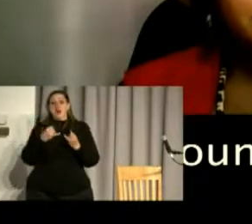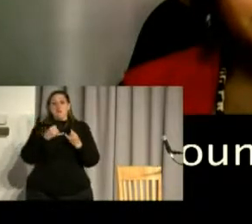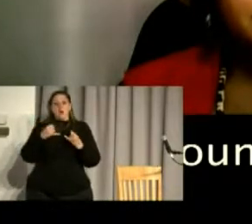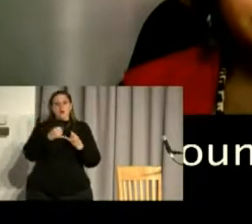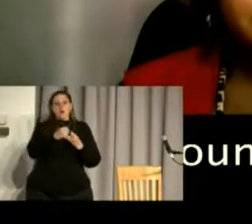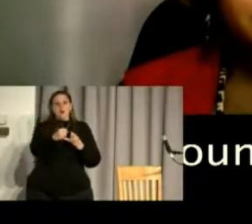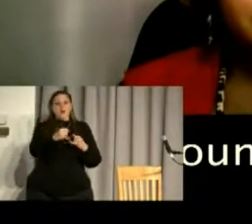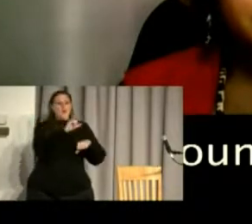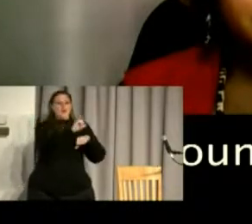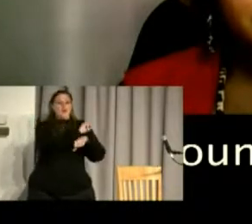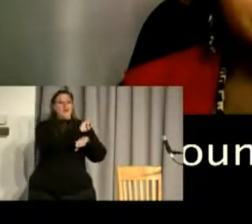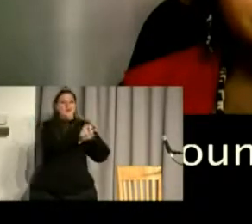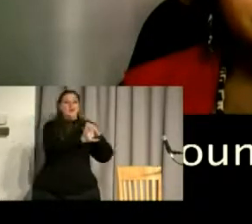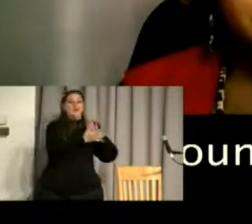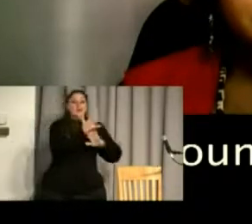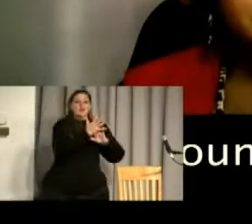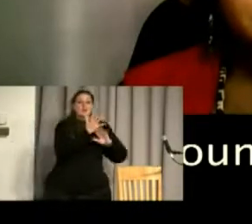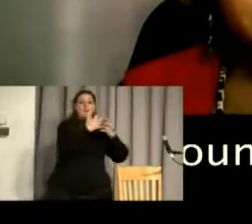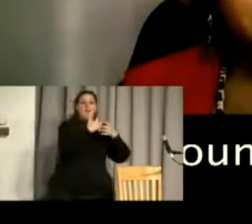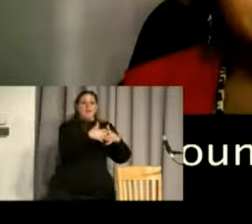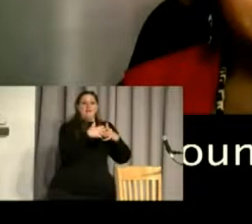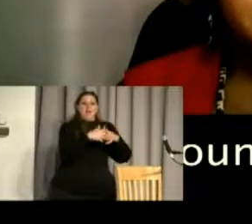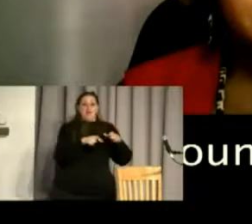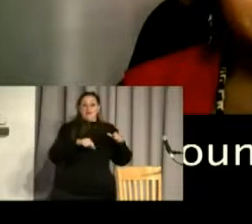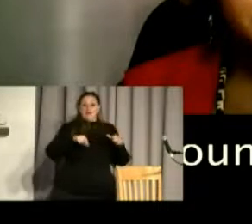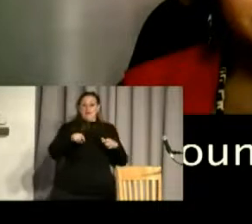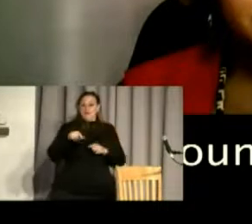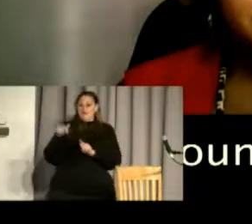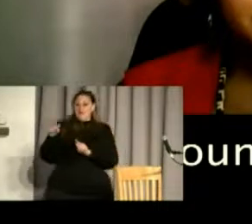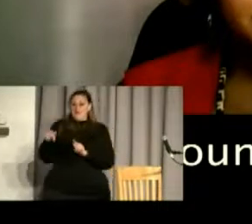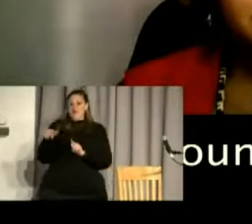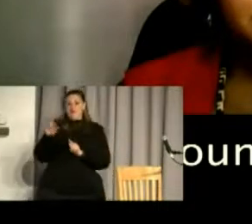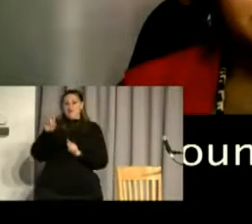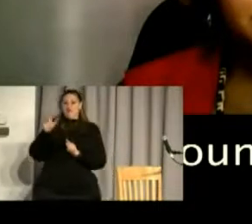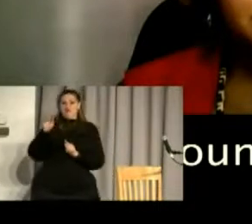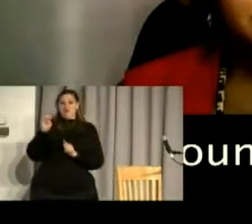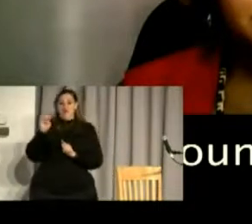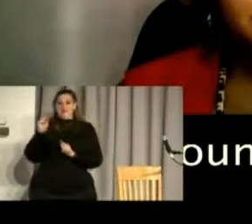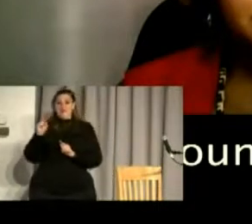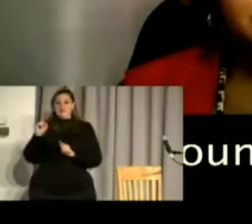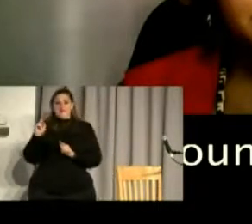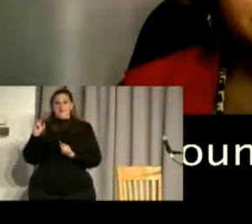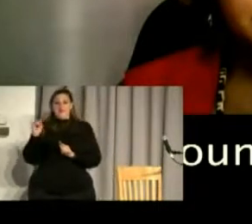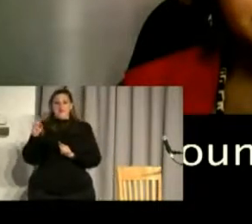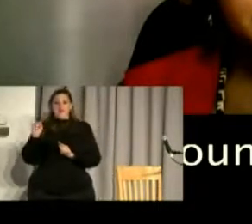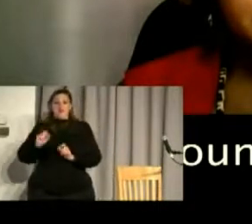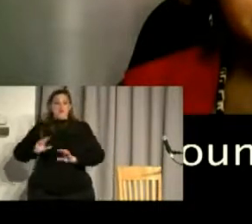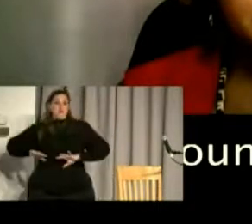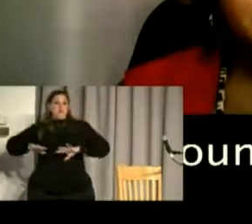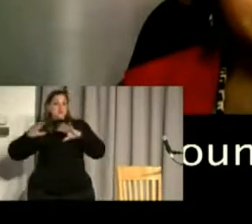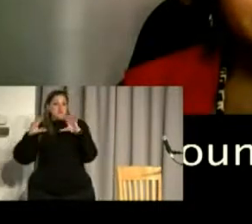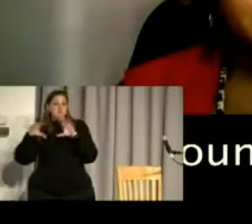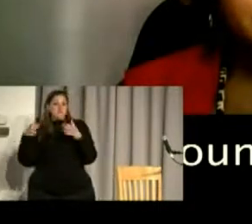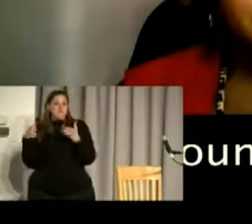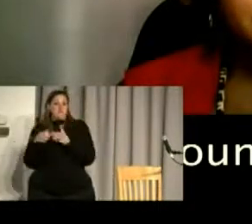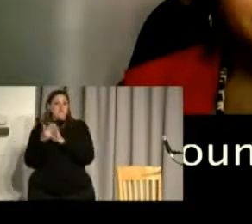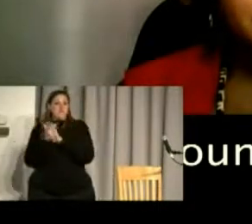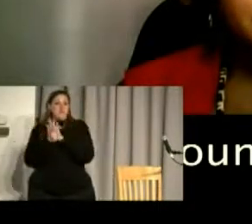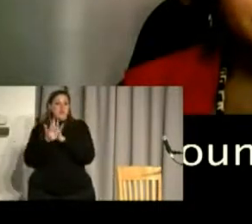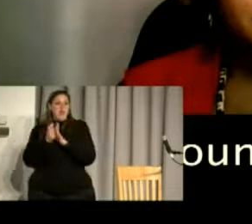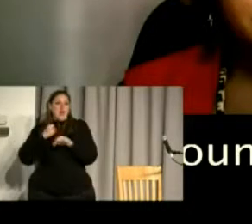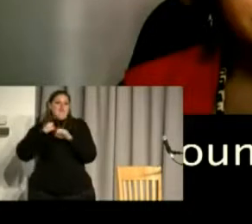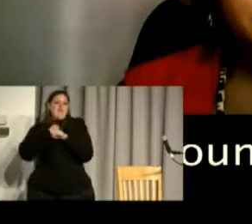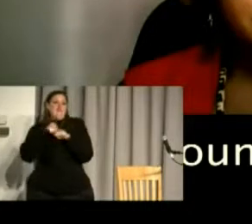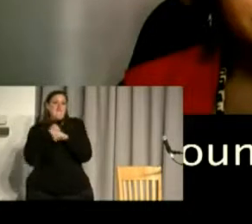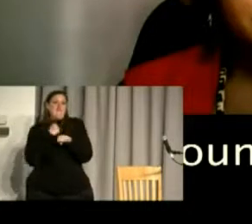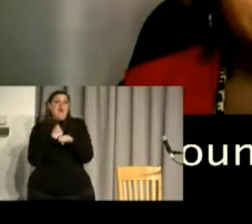facility. Rise St. James and their legal counsel, the Center for Constitutional Rights, have been fighting the permits